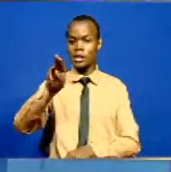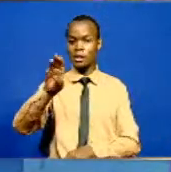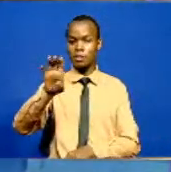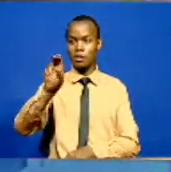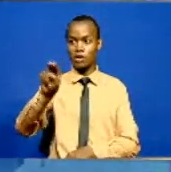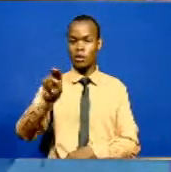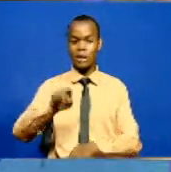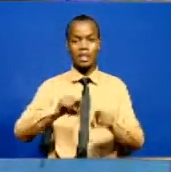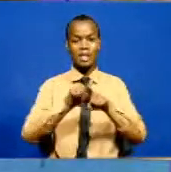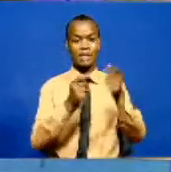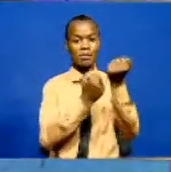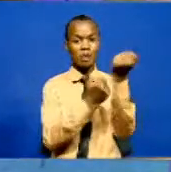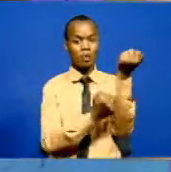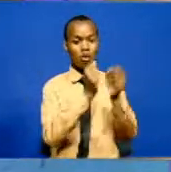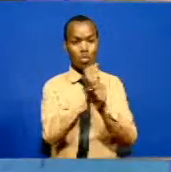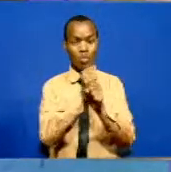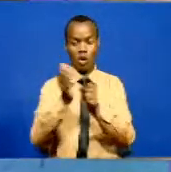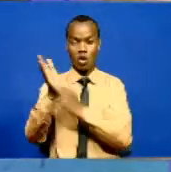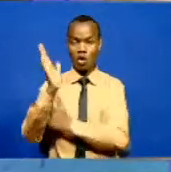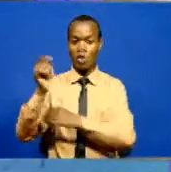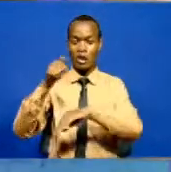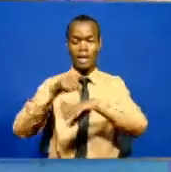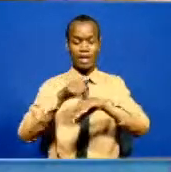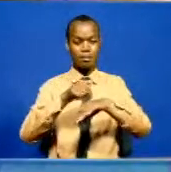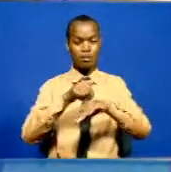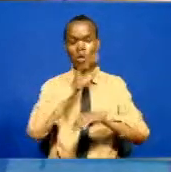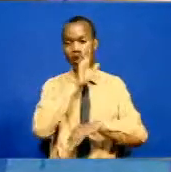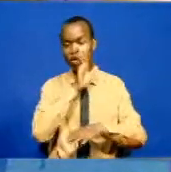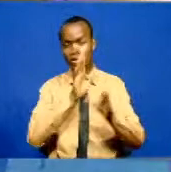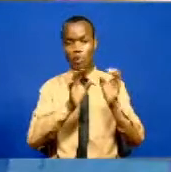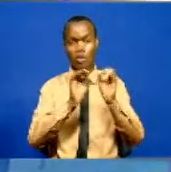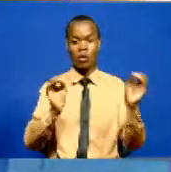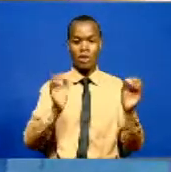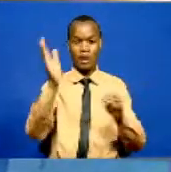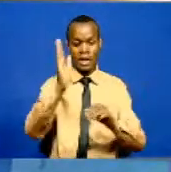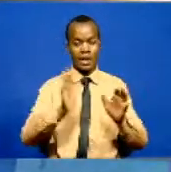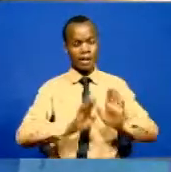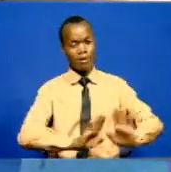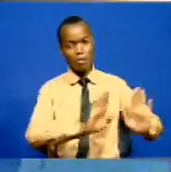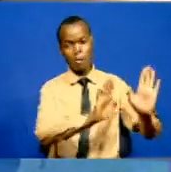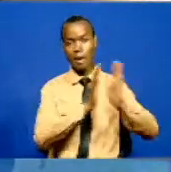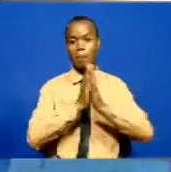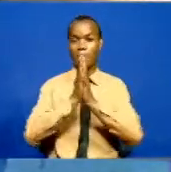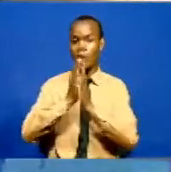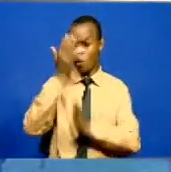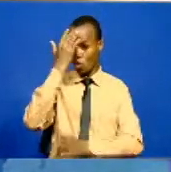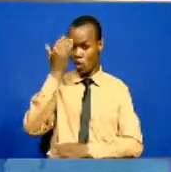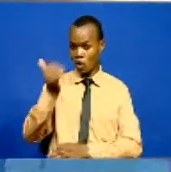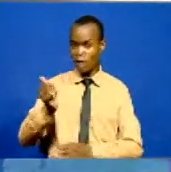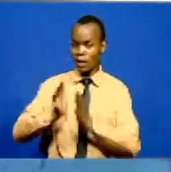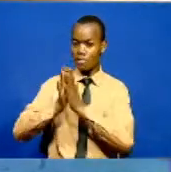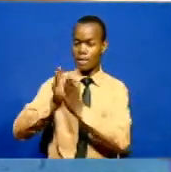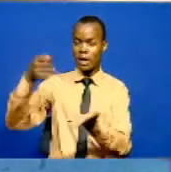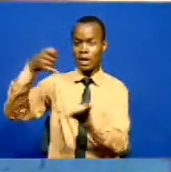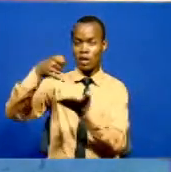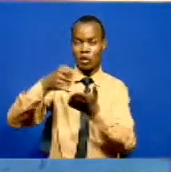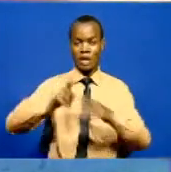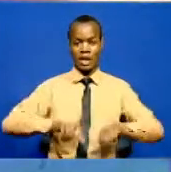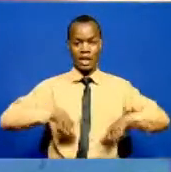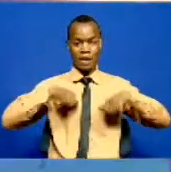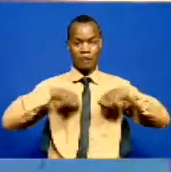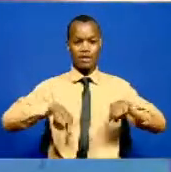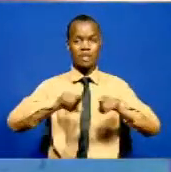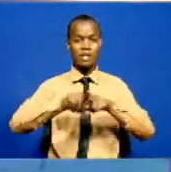He supported the work of God without murmuring. He never despised prayer, for it was part of his life, and was